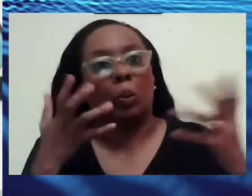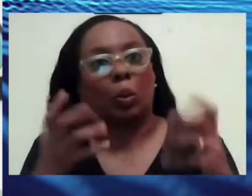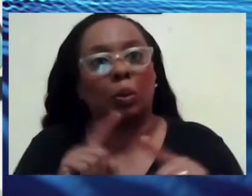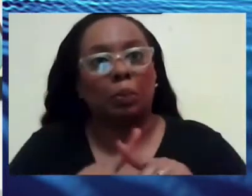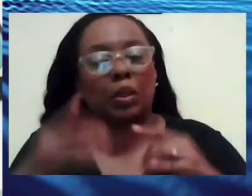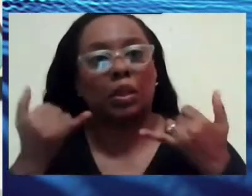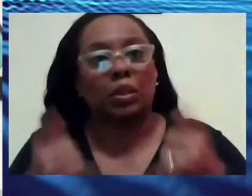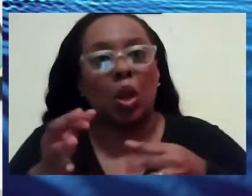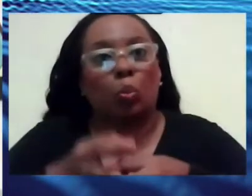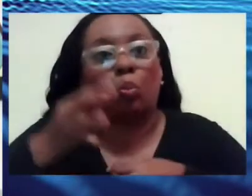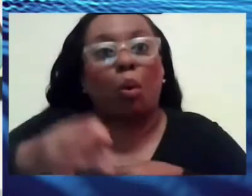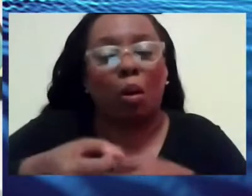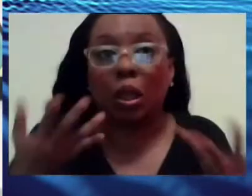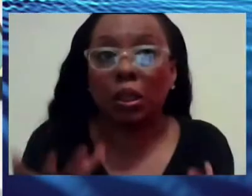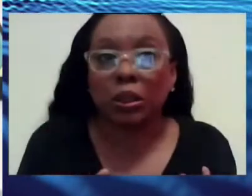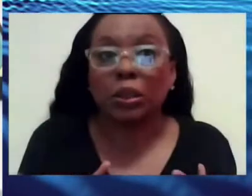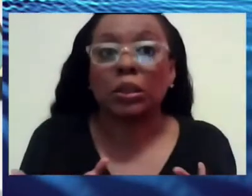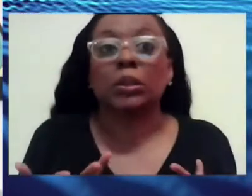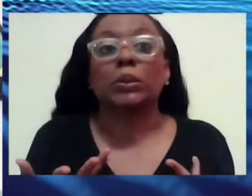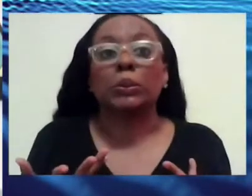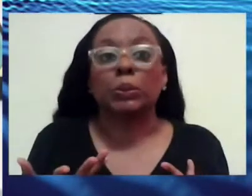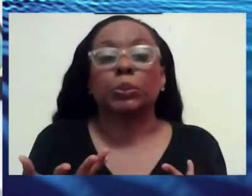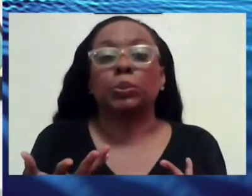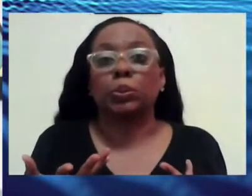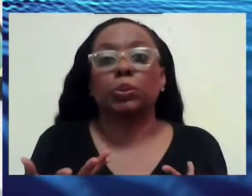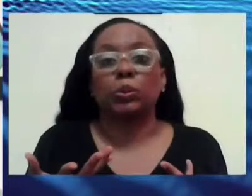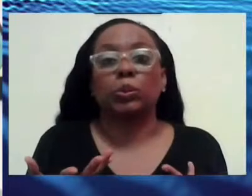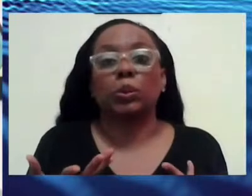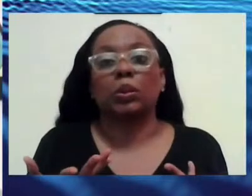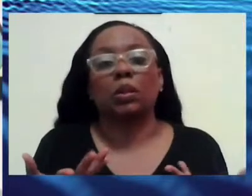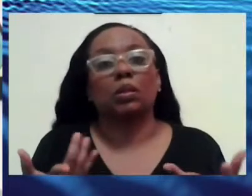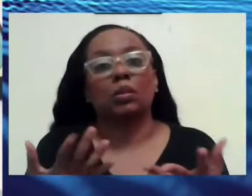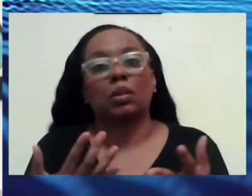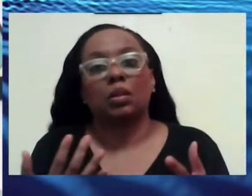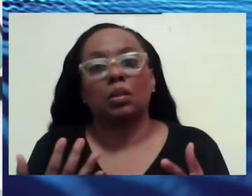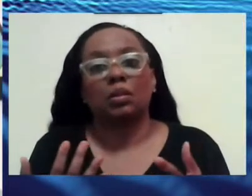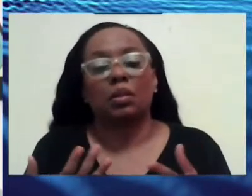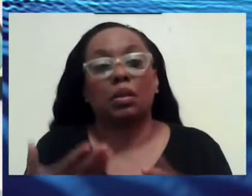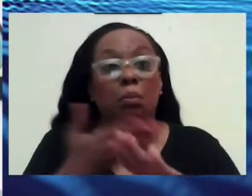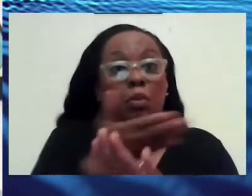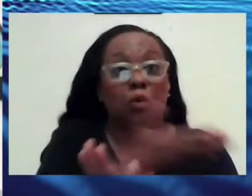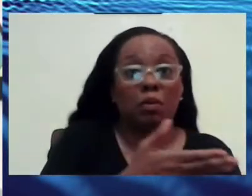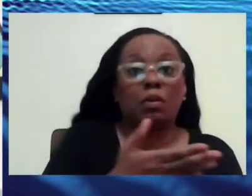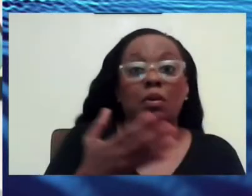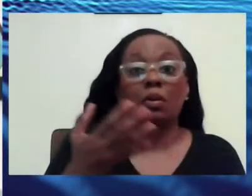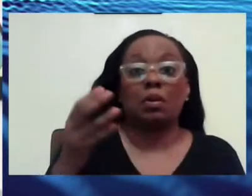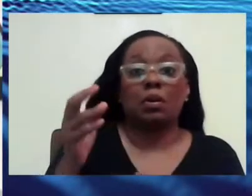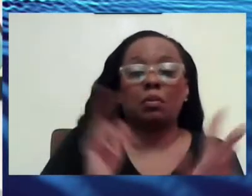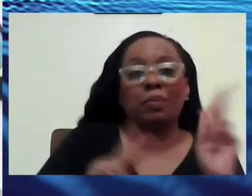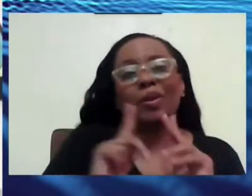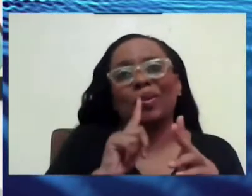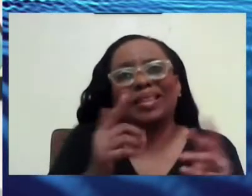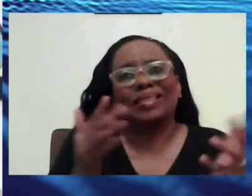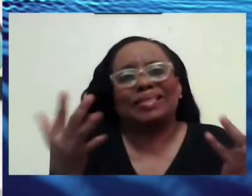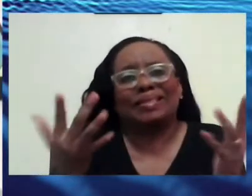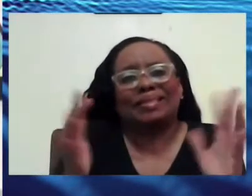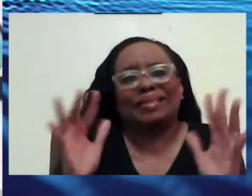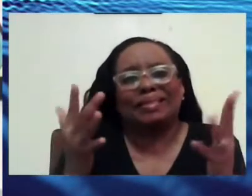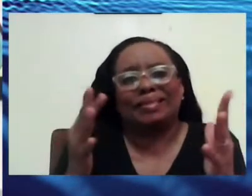has now taken place, which has pretty much set us back. So even if there were reservations about going back to face-to-face, I think for the most